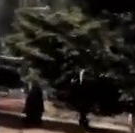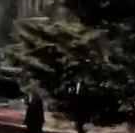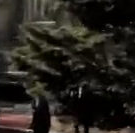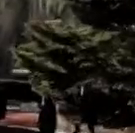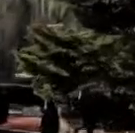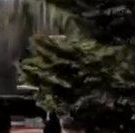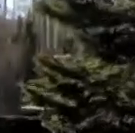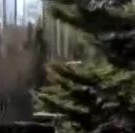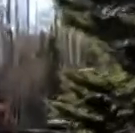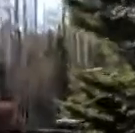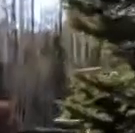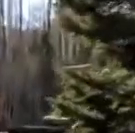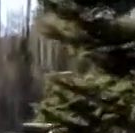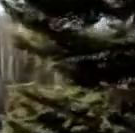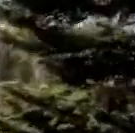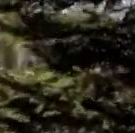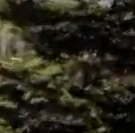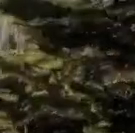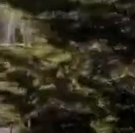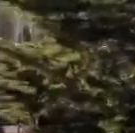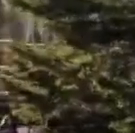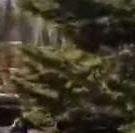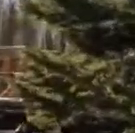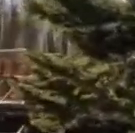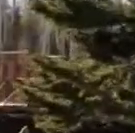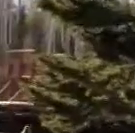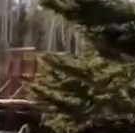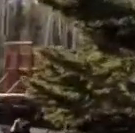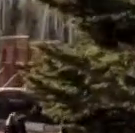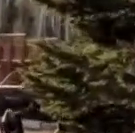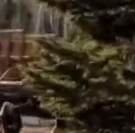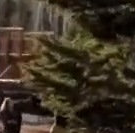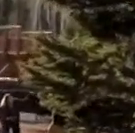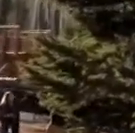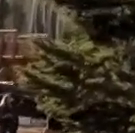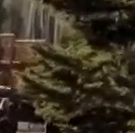likes and the hearts. Thank you so much for experiencing this with us.